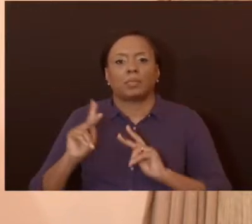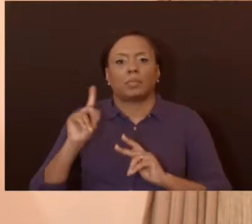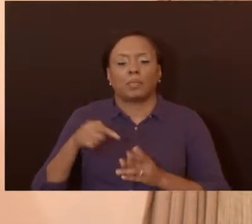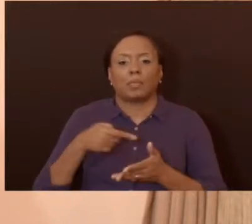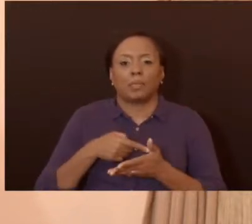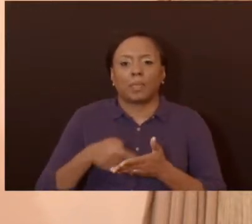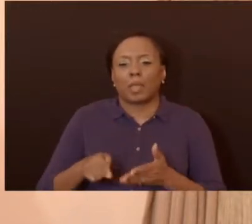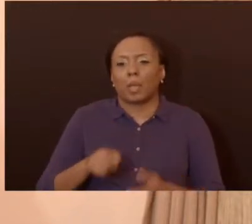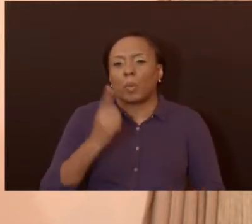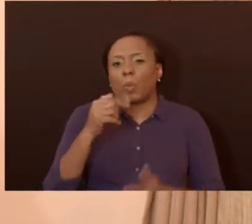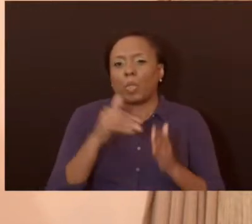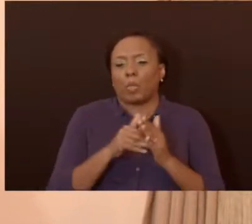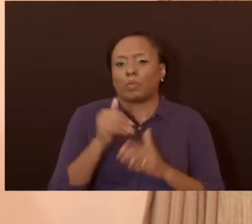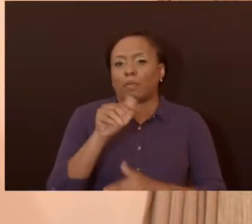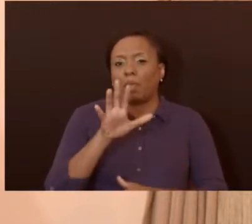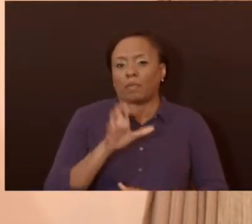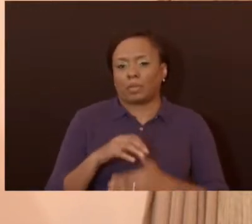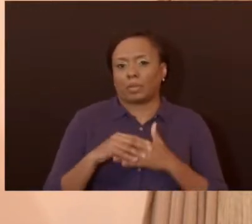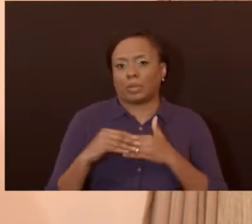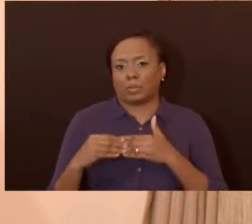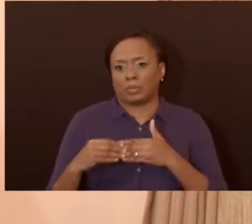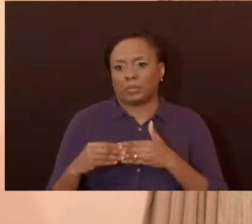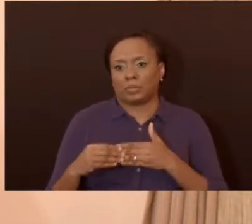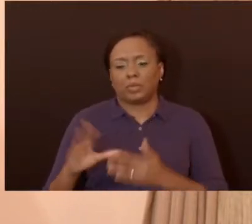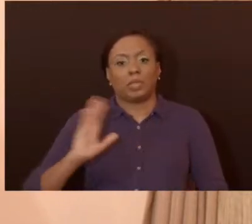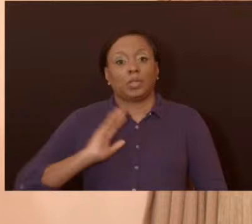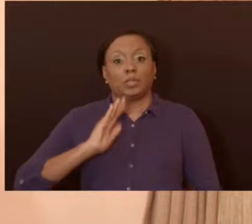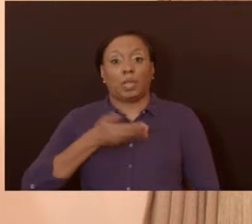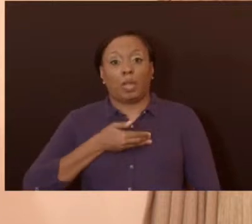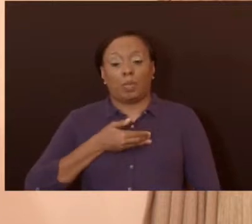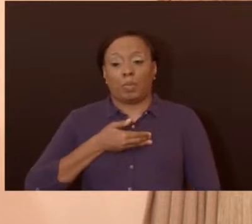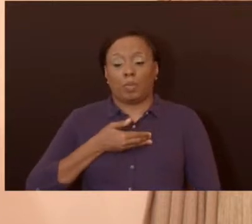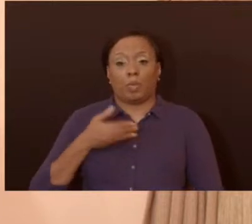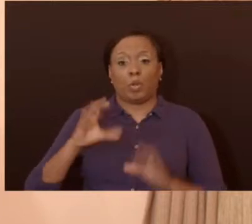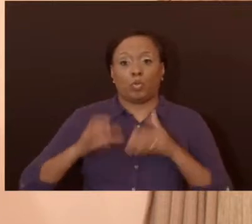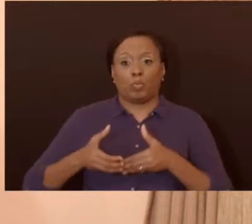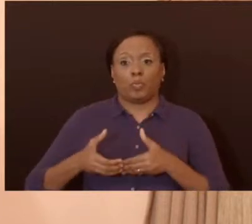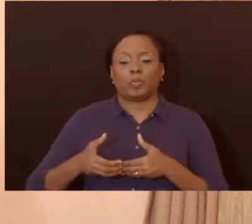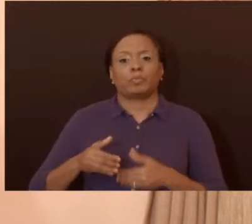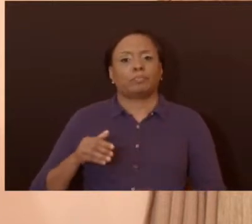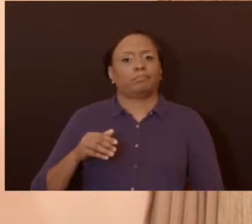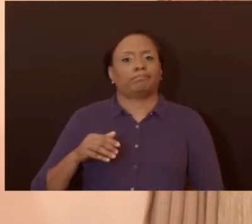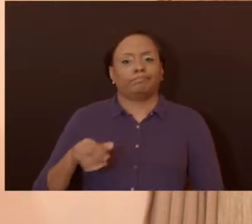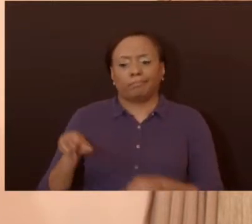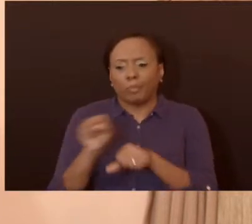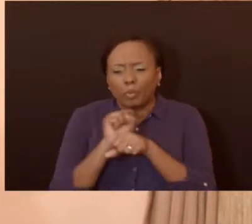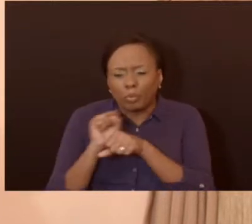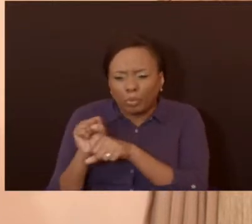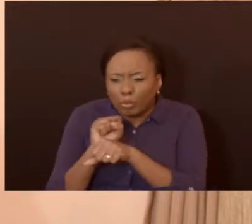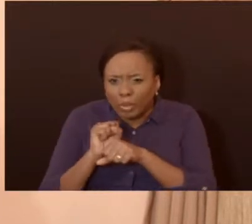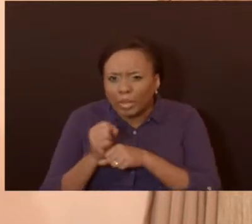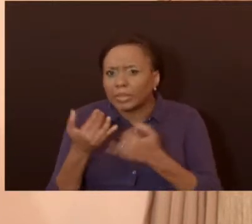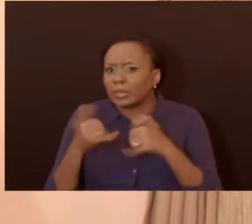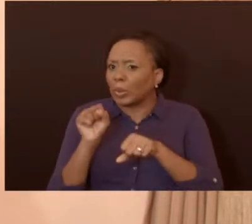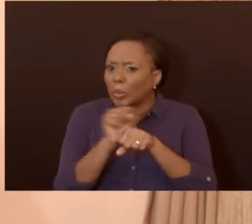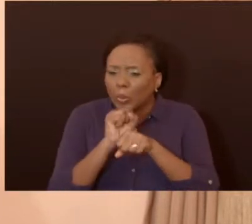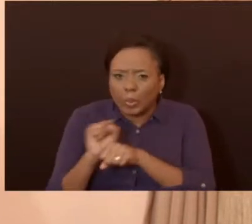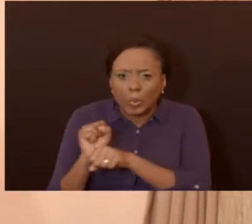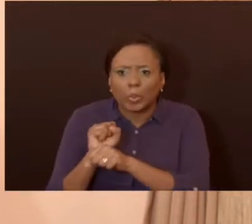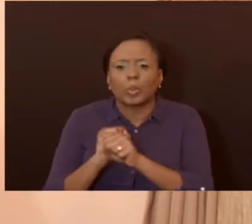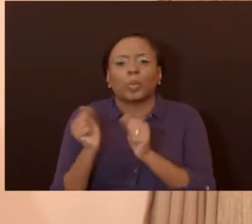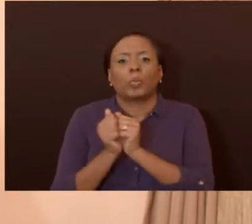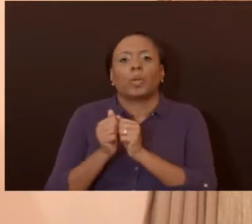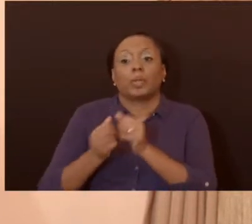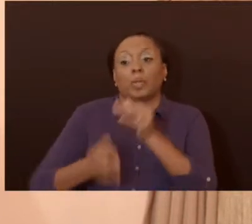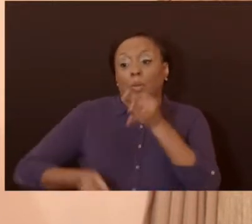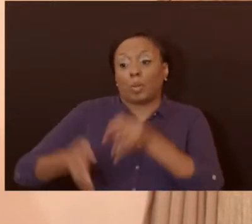$1,500 apiece. So the unit is still doing its work. It's doing its work very quietly in the background with reference to court